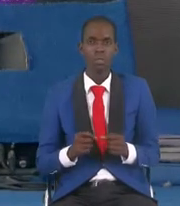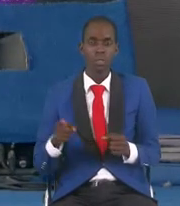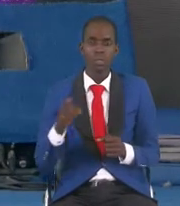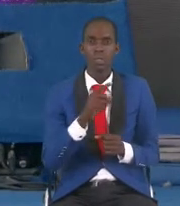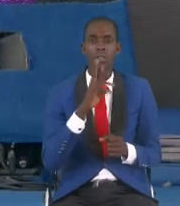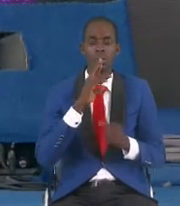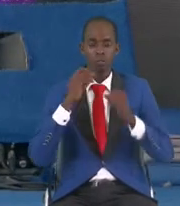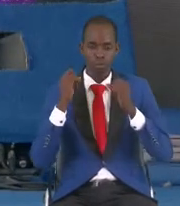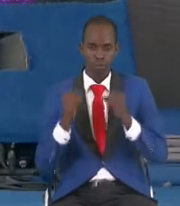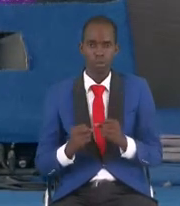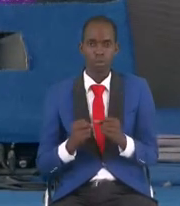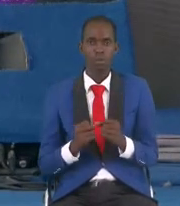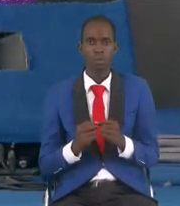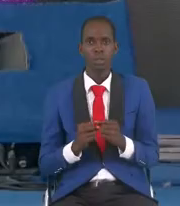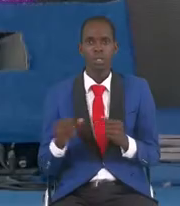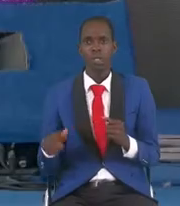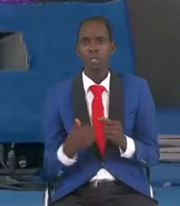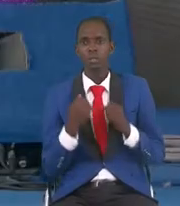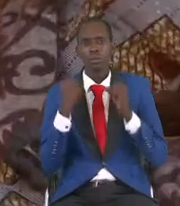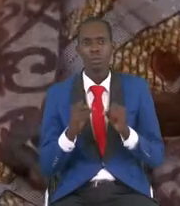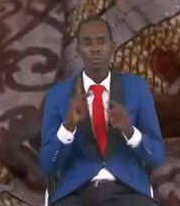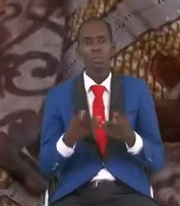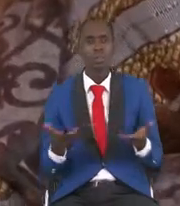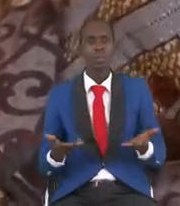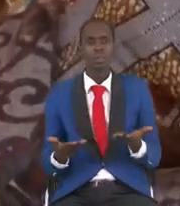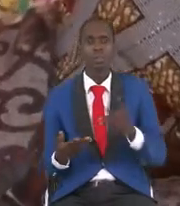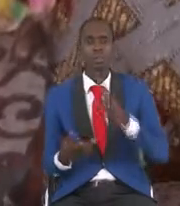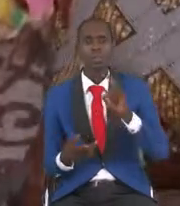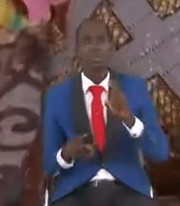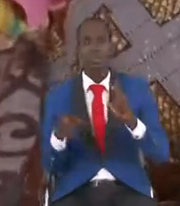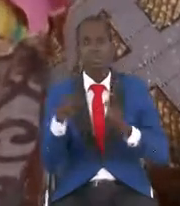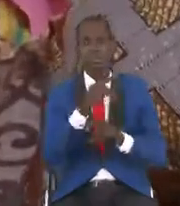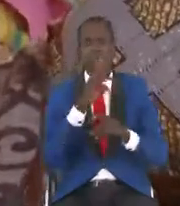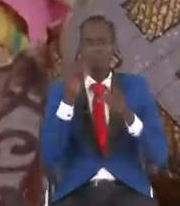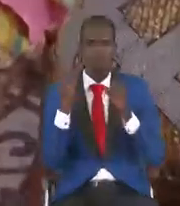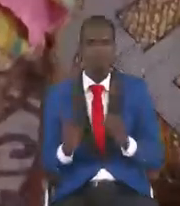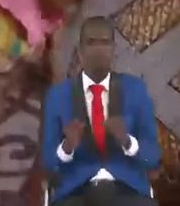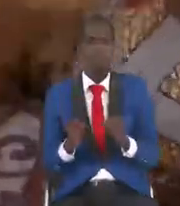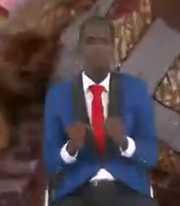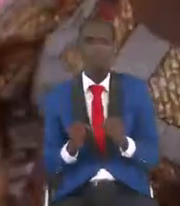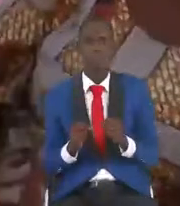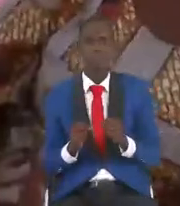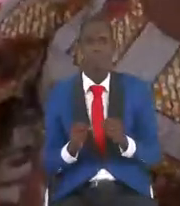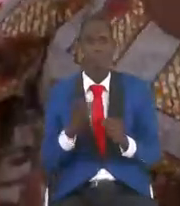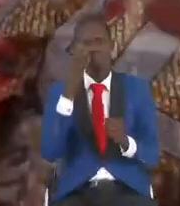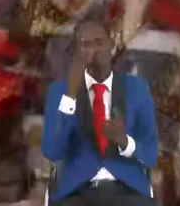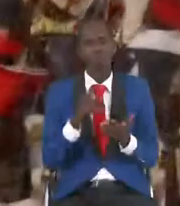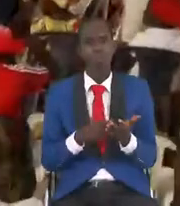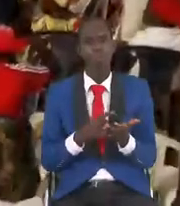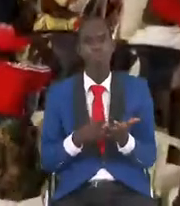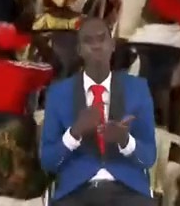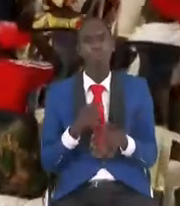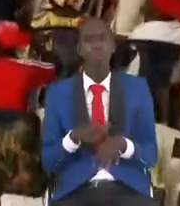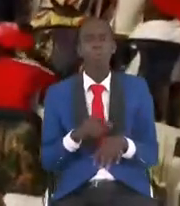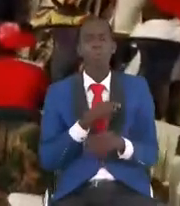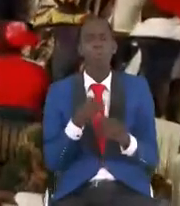strong. Amen. Any strong person there today? You are strong. Have you noticed sometimes when you have not